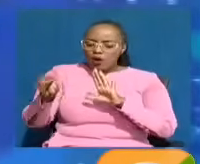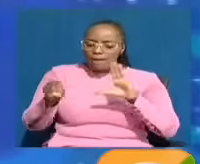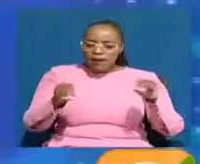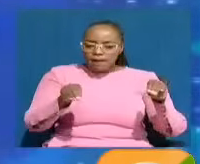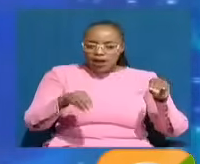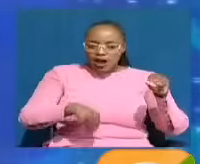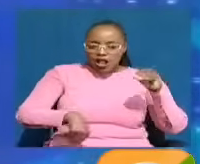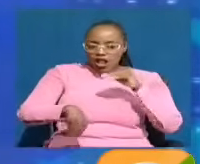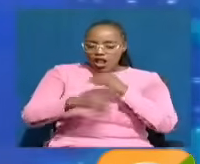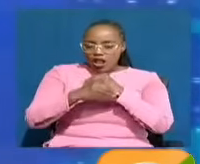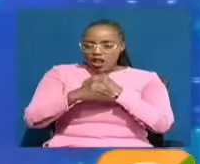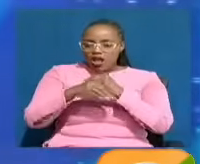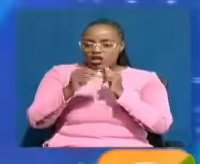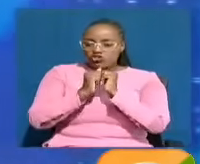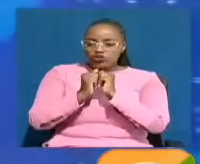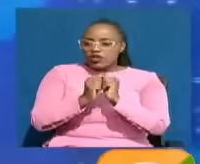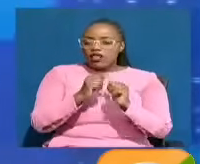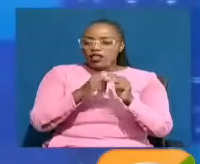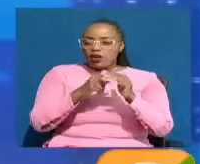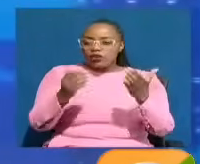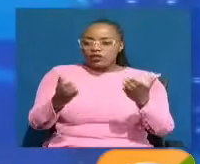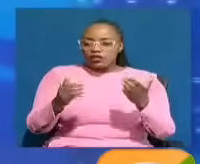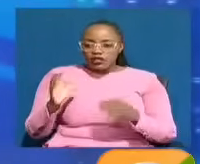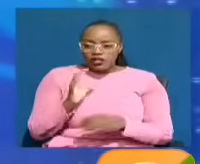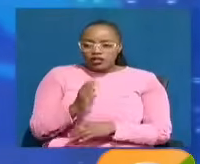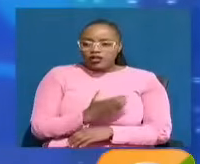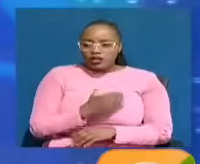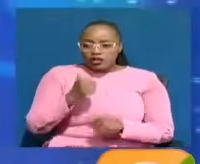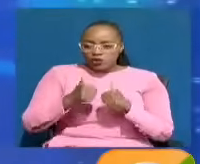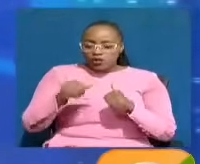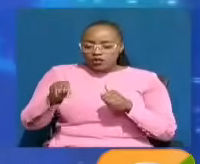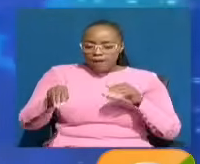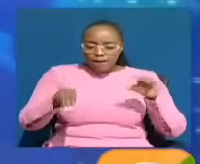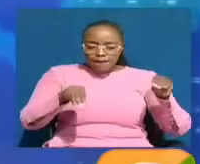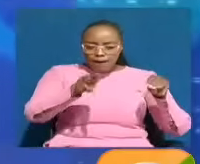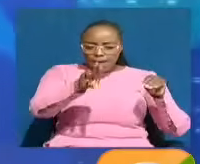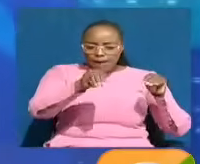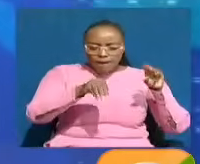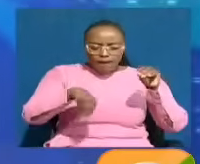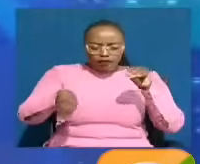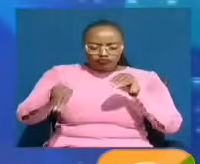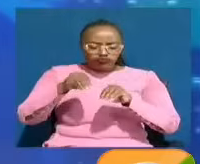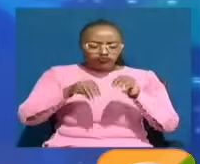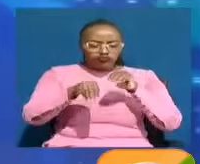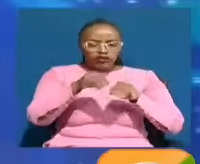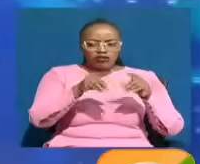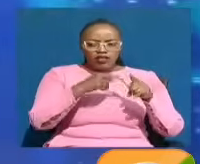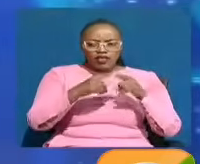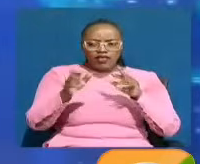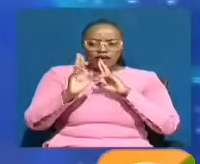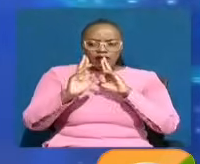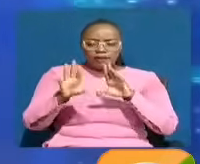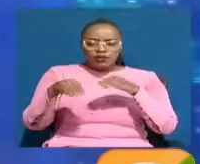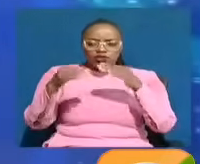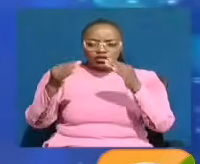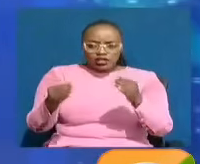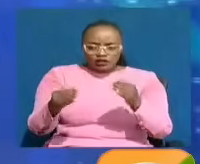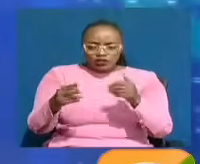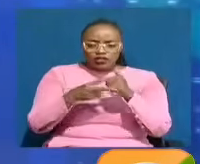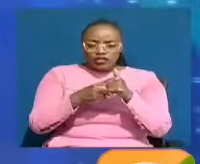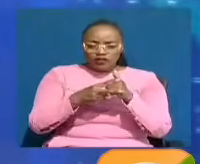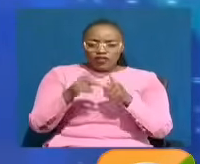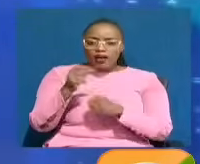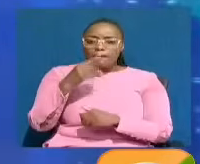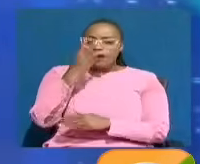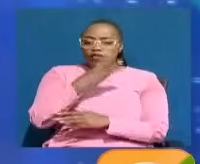part of what is required from this committee, putting it all together, and then it's going to be part of a report that's going to be given on the 7th of March